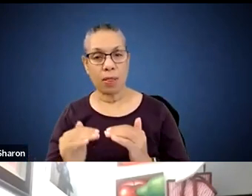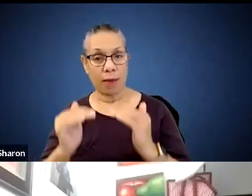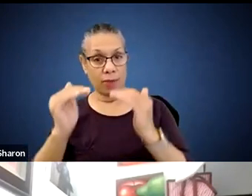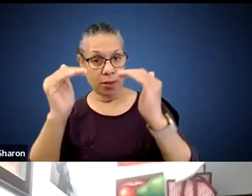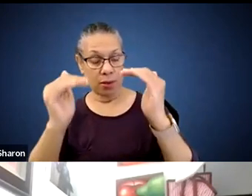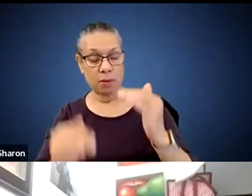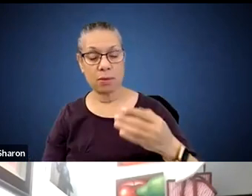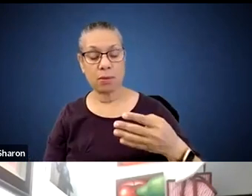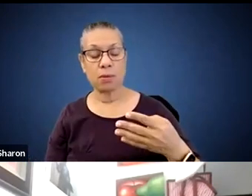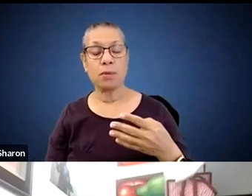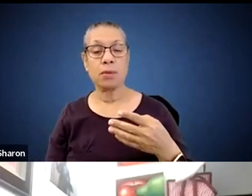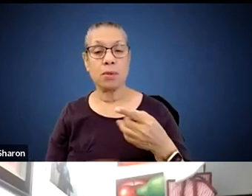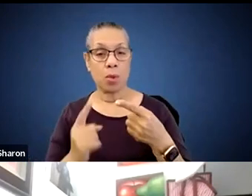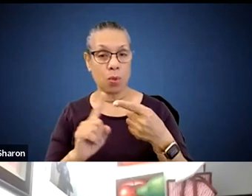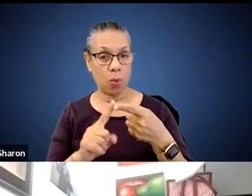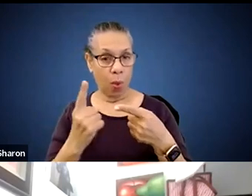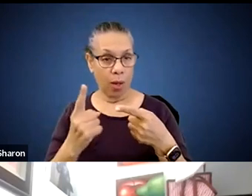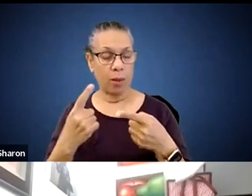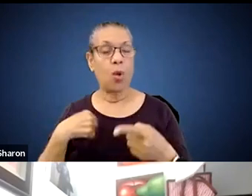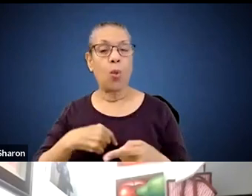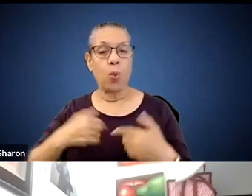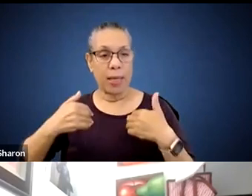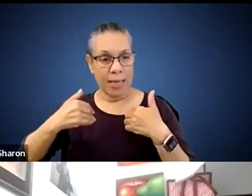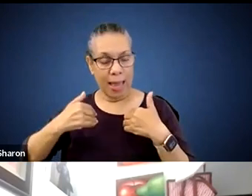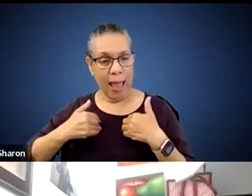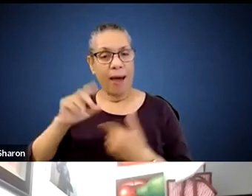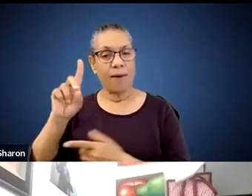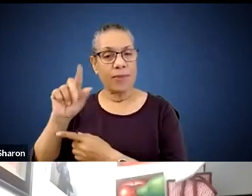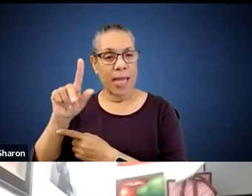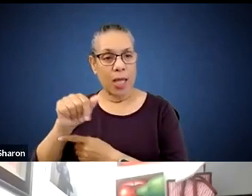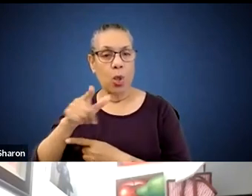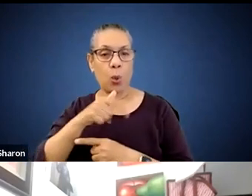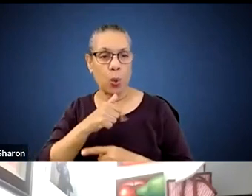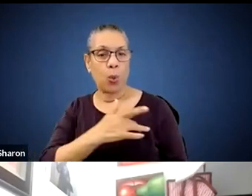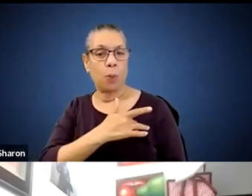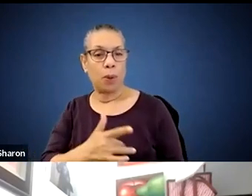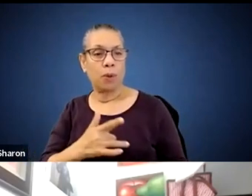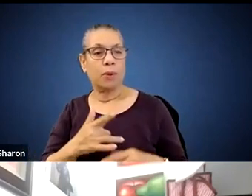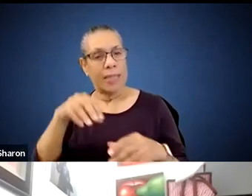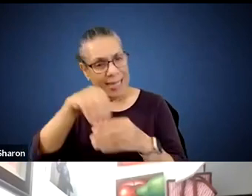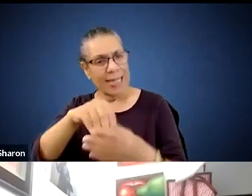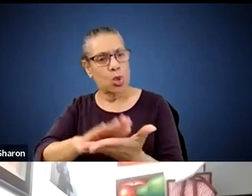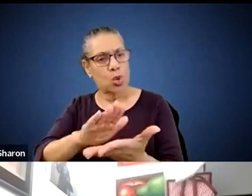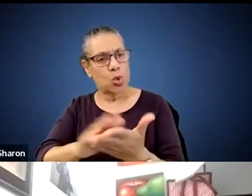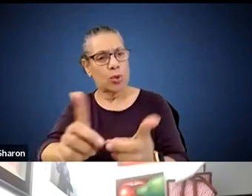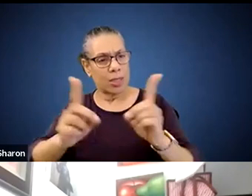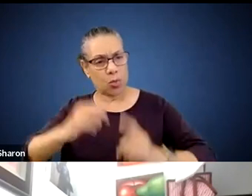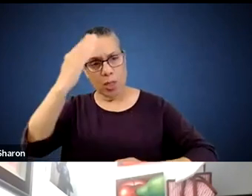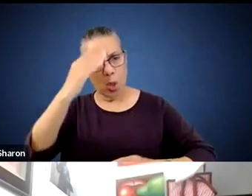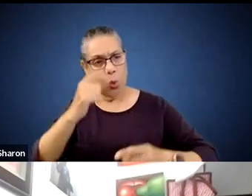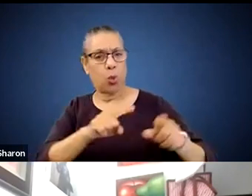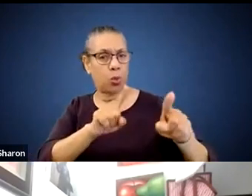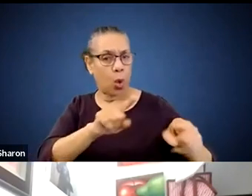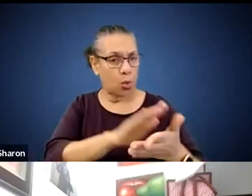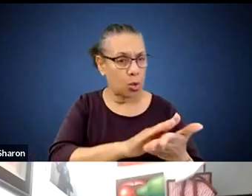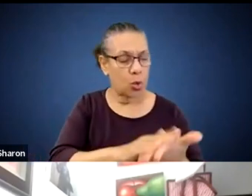is that we have historical attendance data of students who have been in the district right so part of what